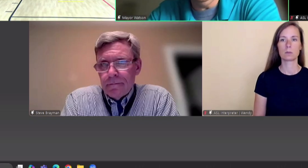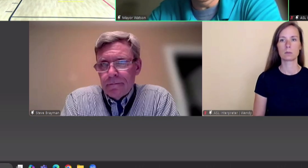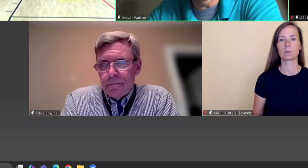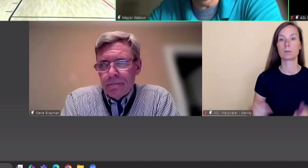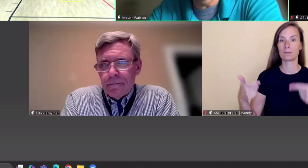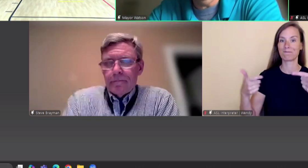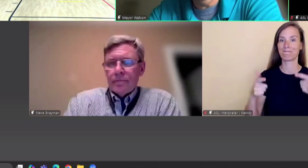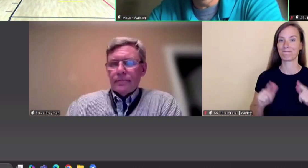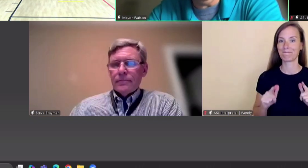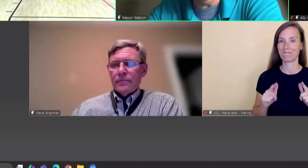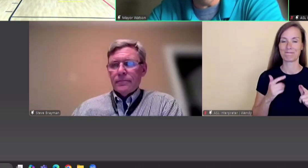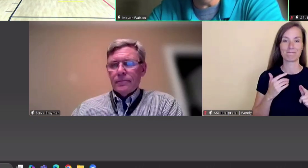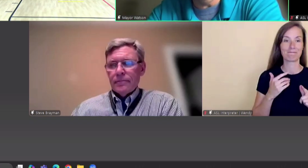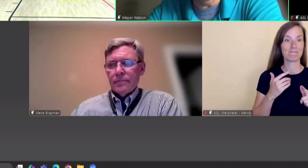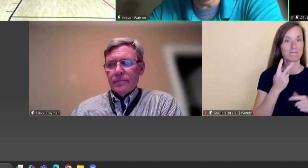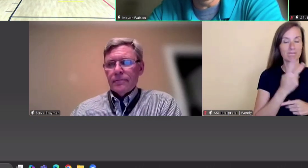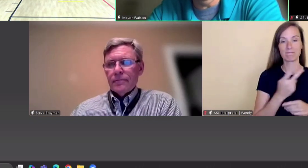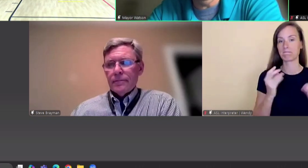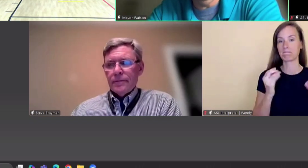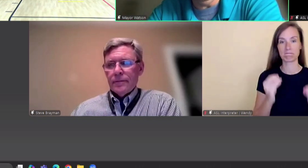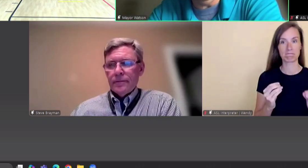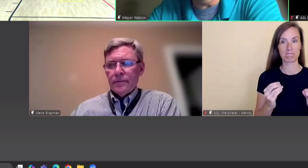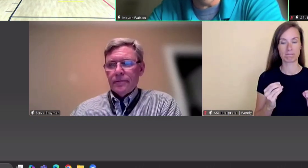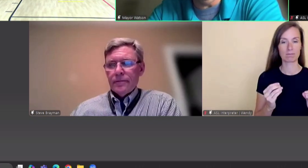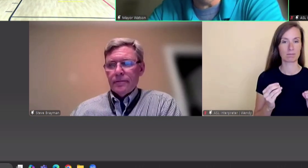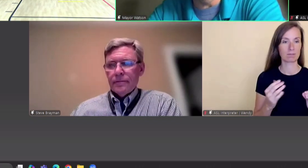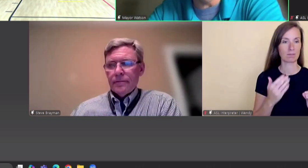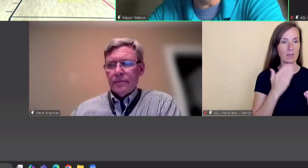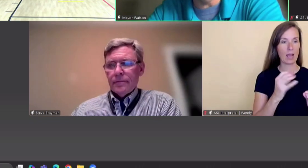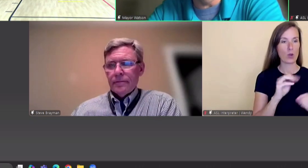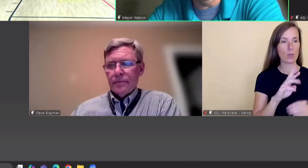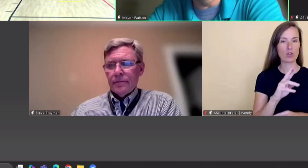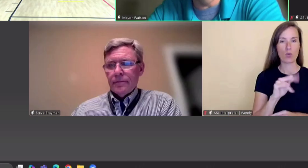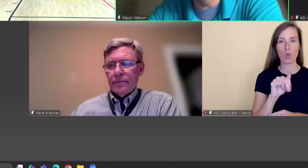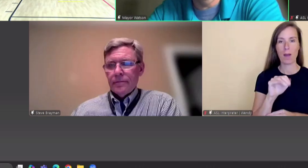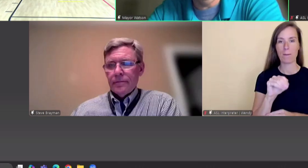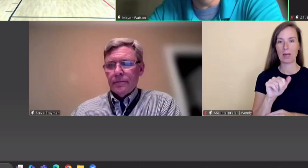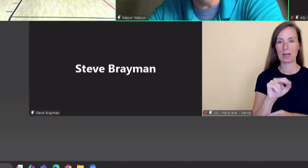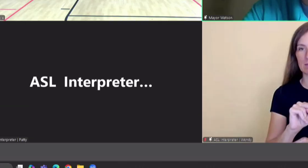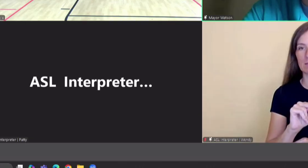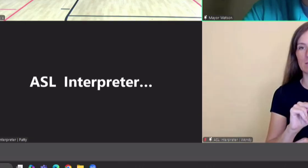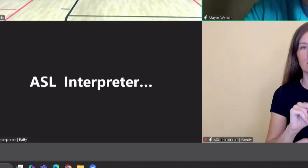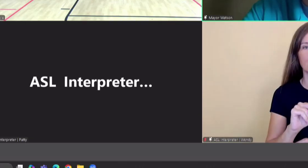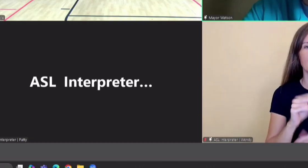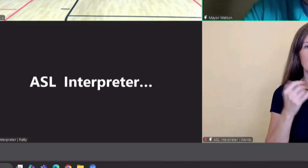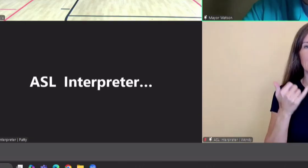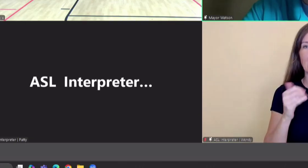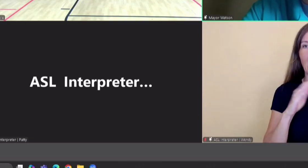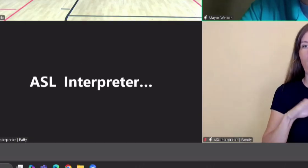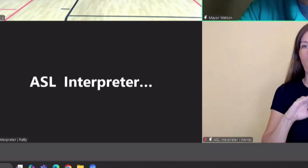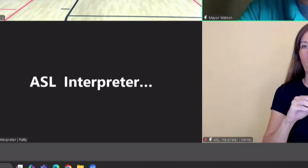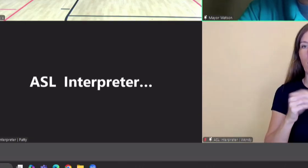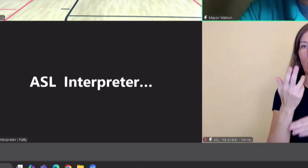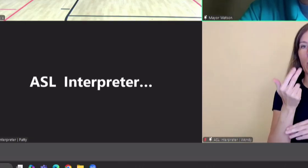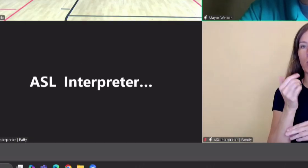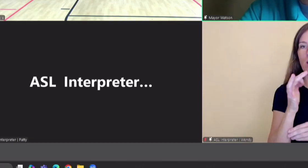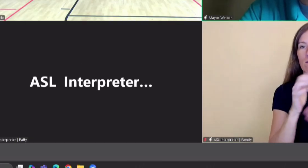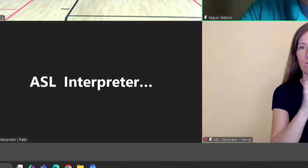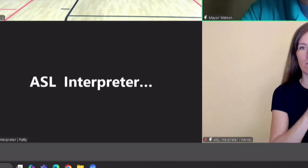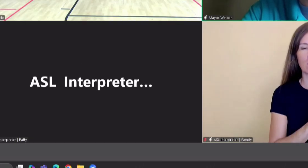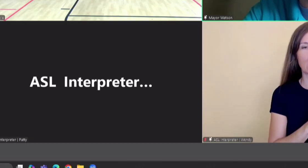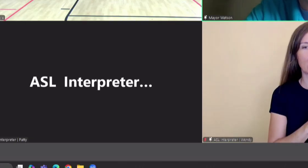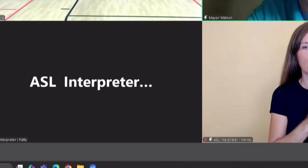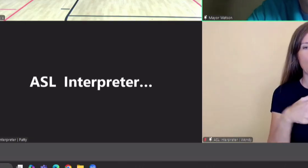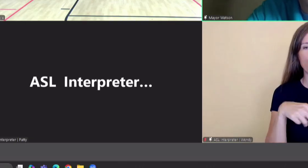Seeing none, thank you, Mr. Brayman. And I believe that takes us to item 13, review of the September town